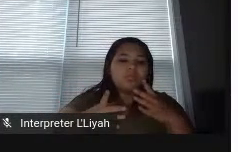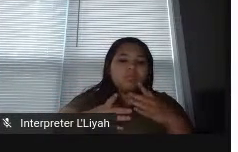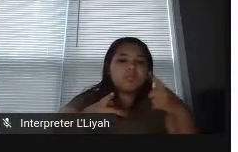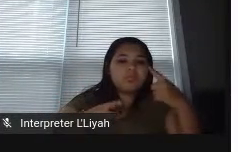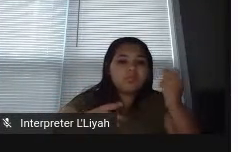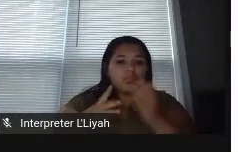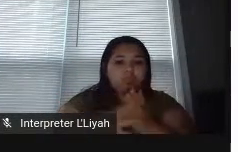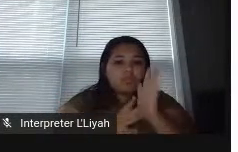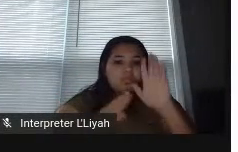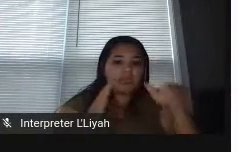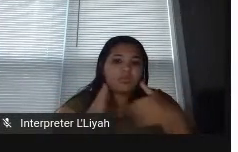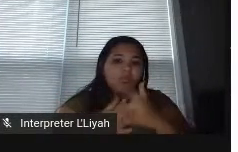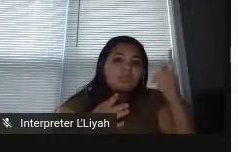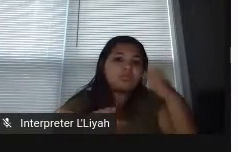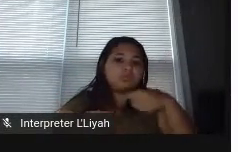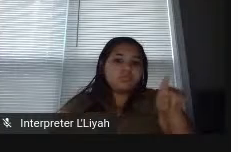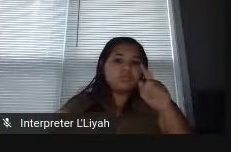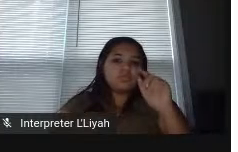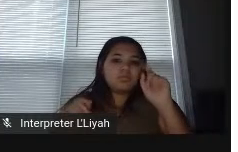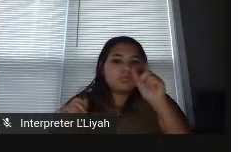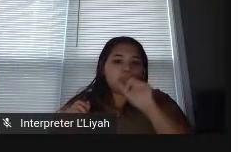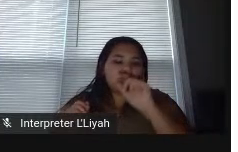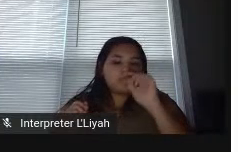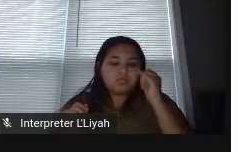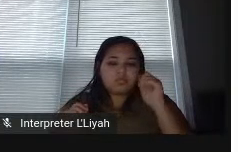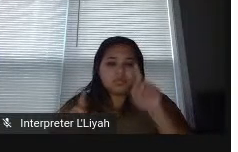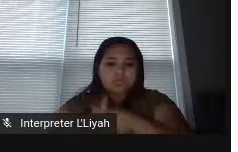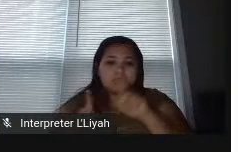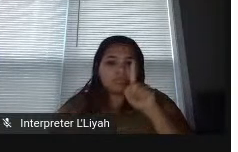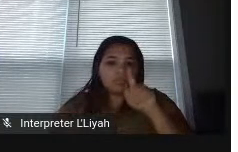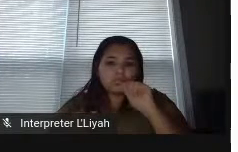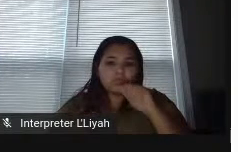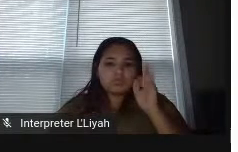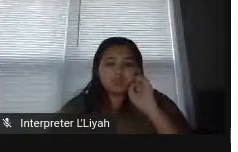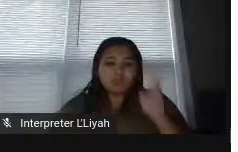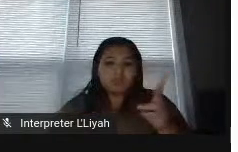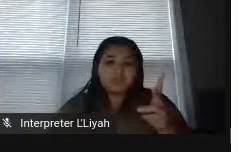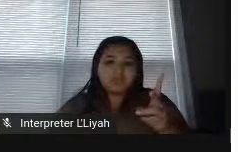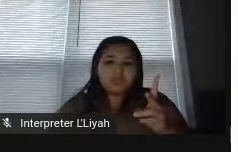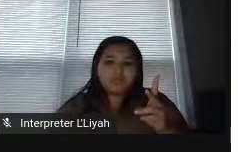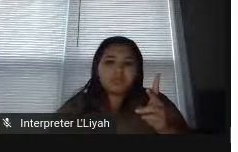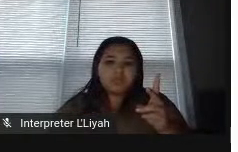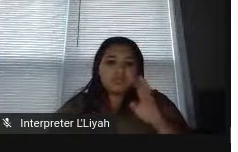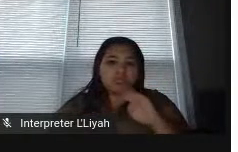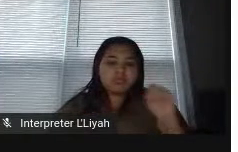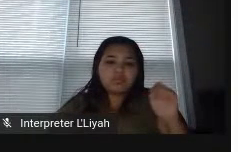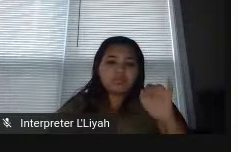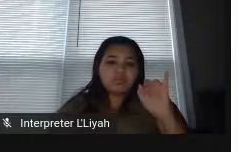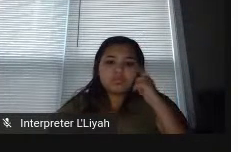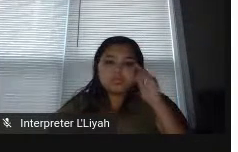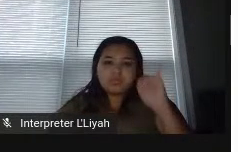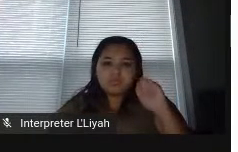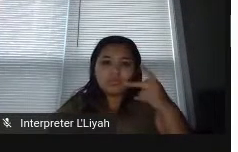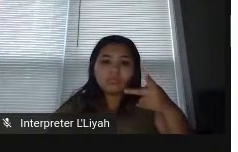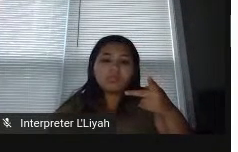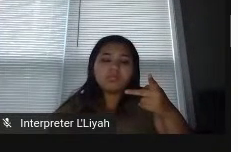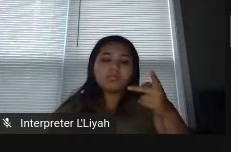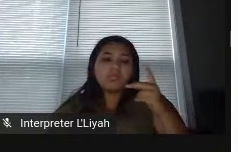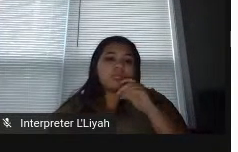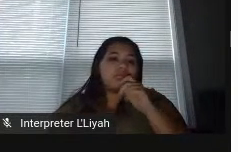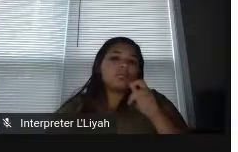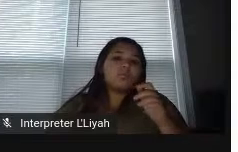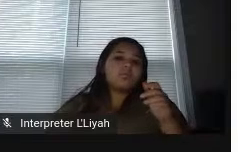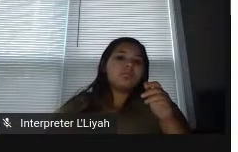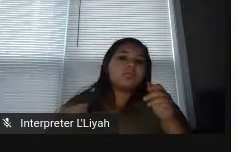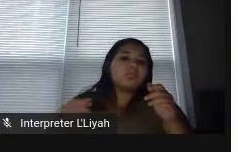there's a lot of components to it. But as you can see, one of the components is for IEP is